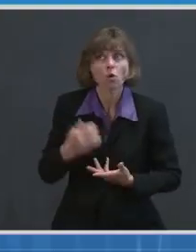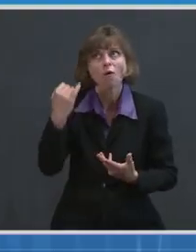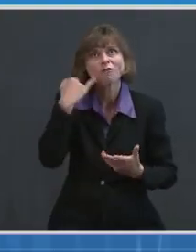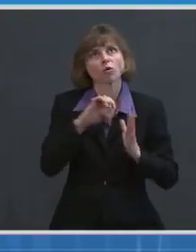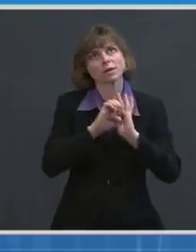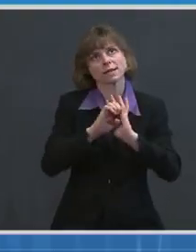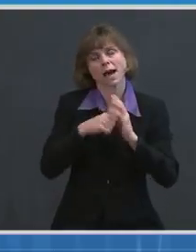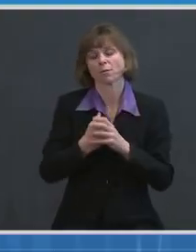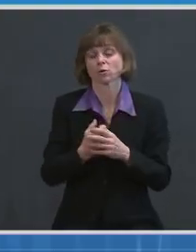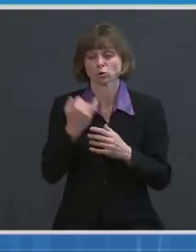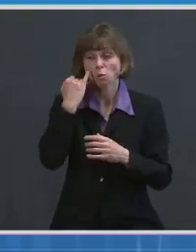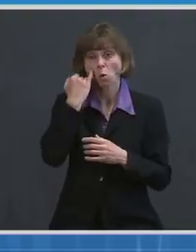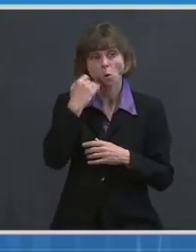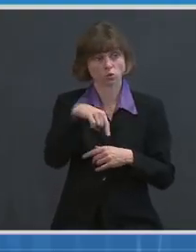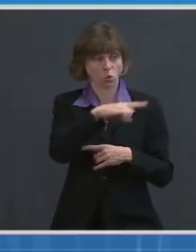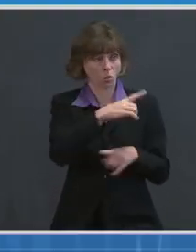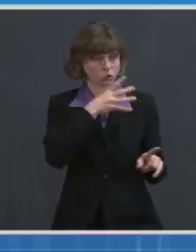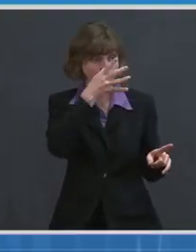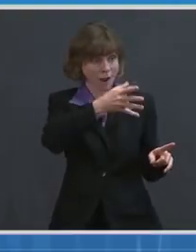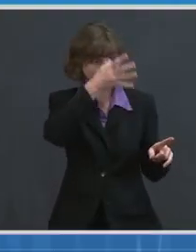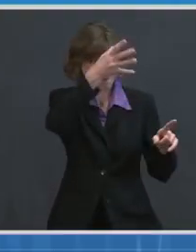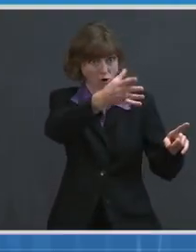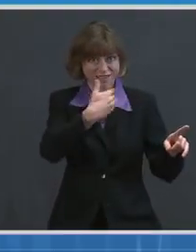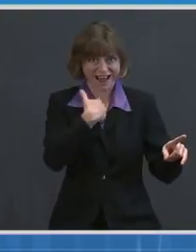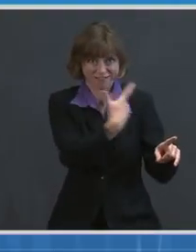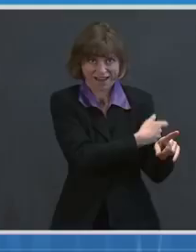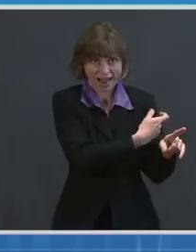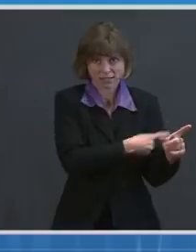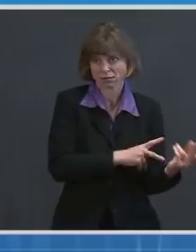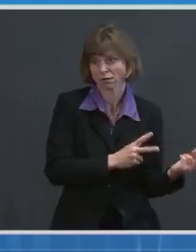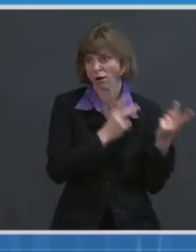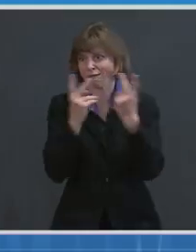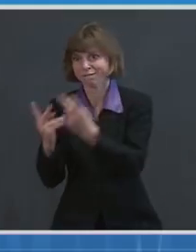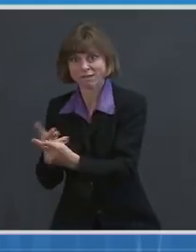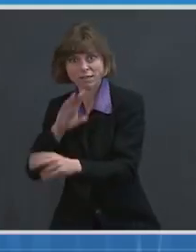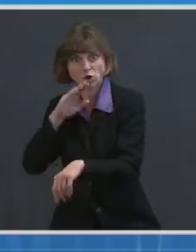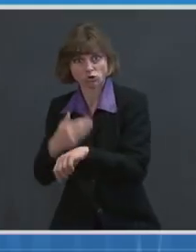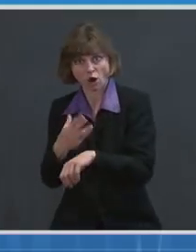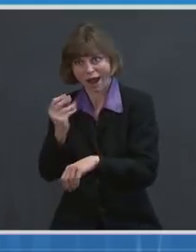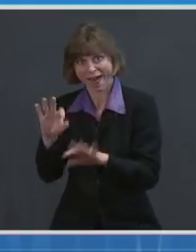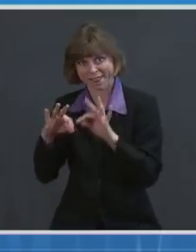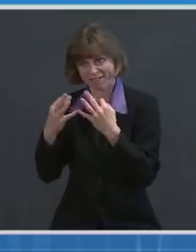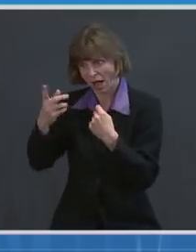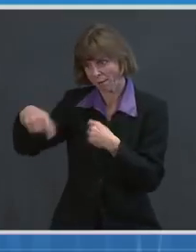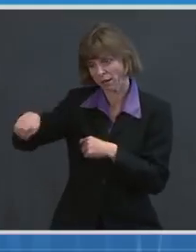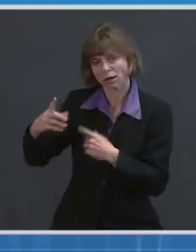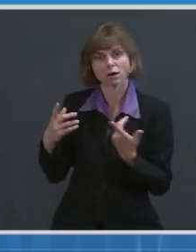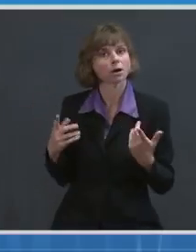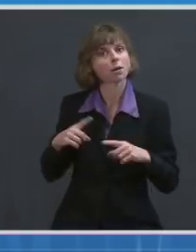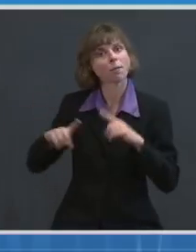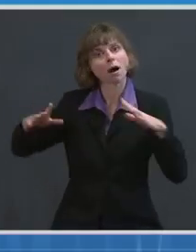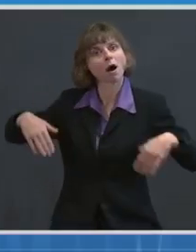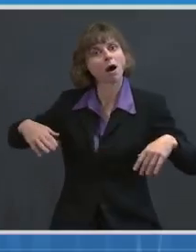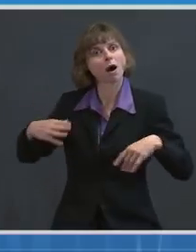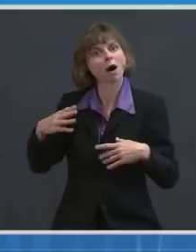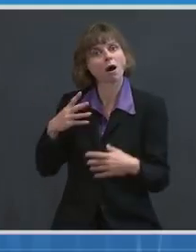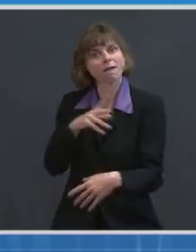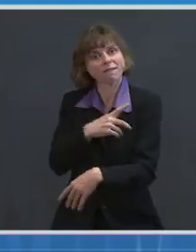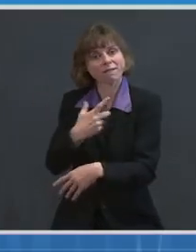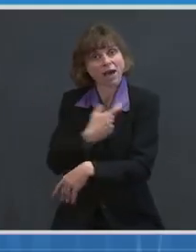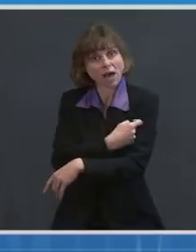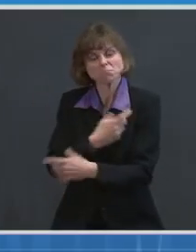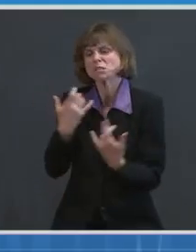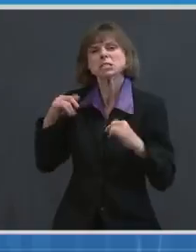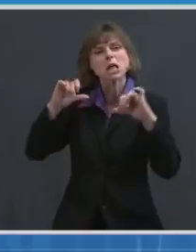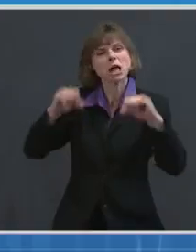been vaccinated, they can visit their daughter and her family even if they have not been vaccinated, so long as